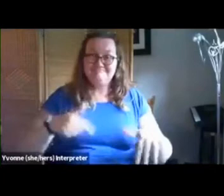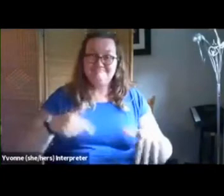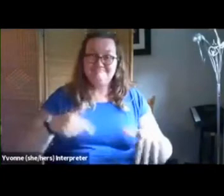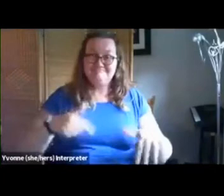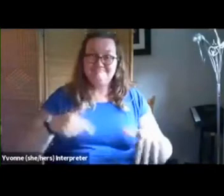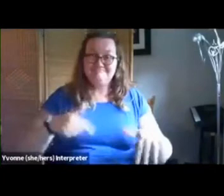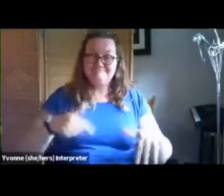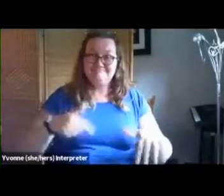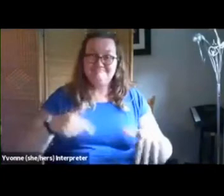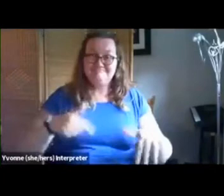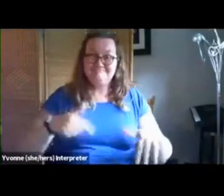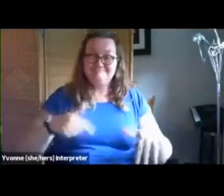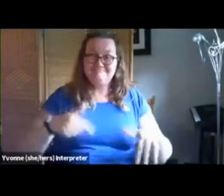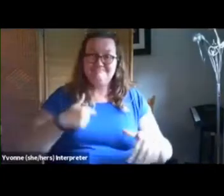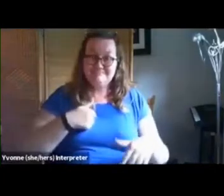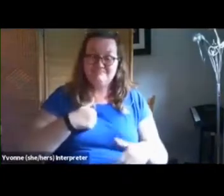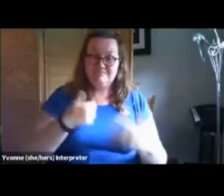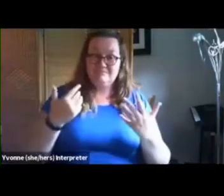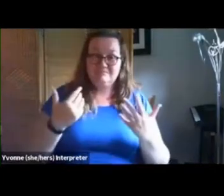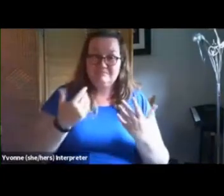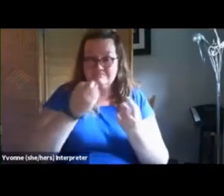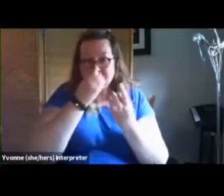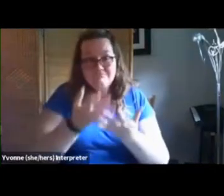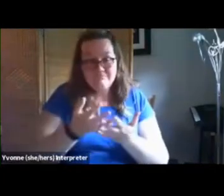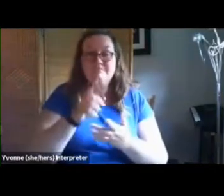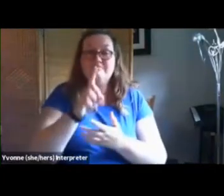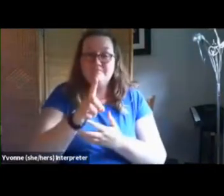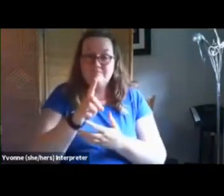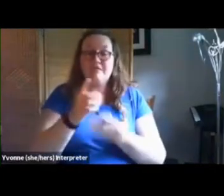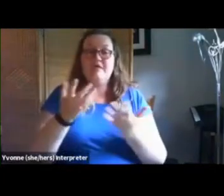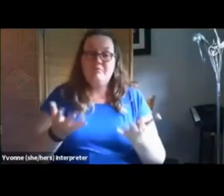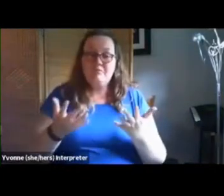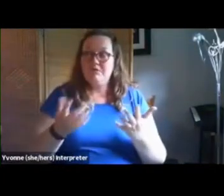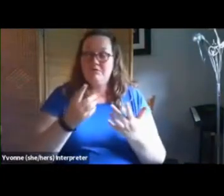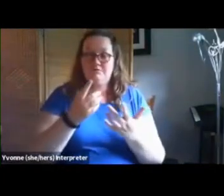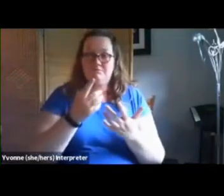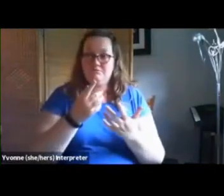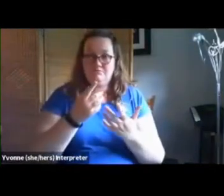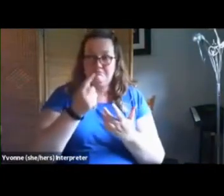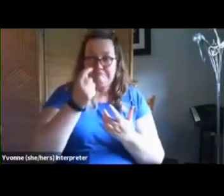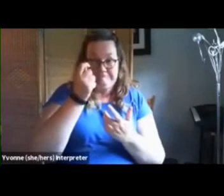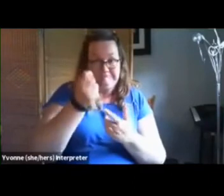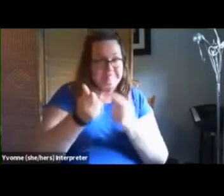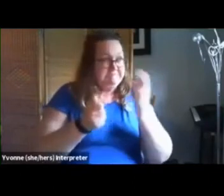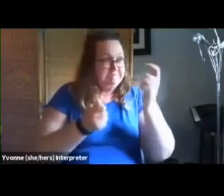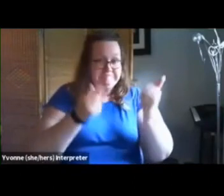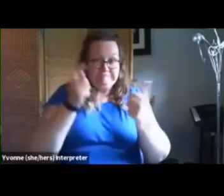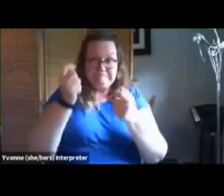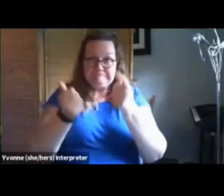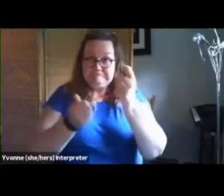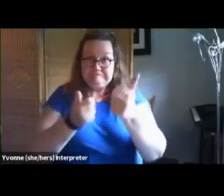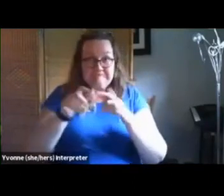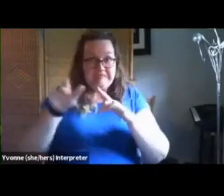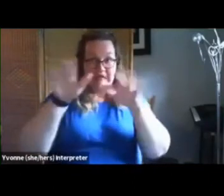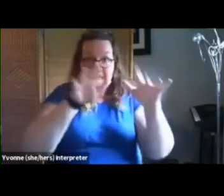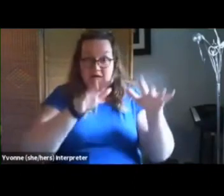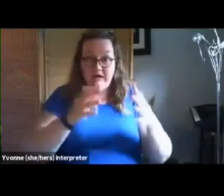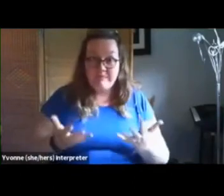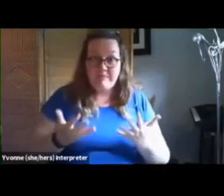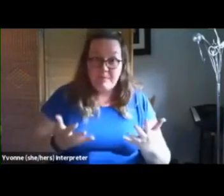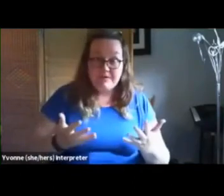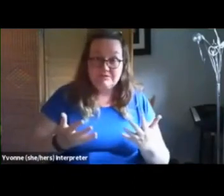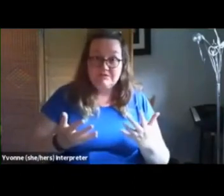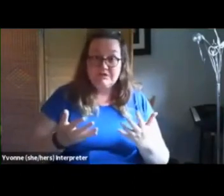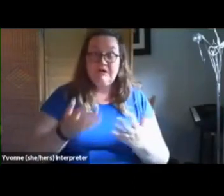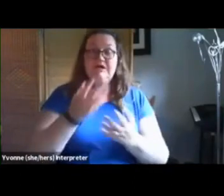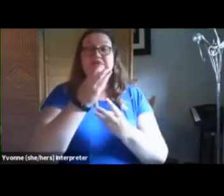theatre makers and audiences. At the moment, there are not very many relaxed performances, and those that are incredibly